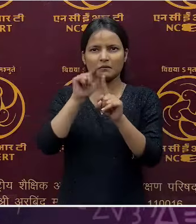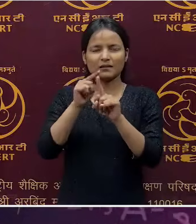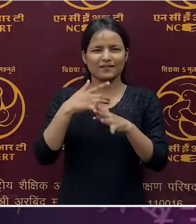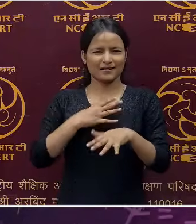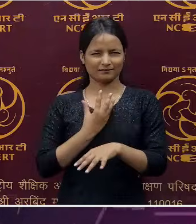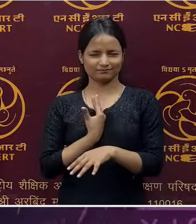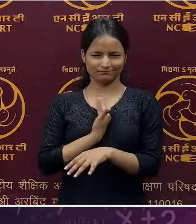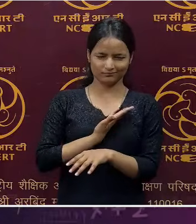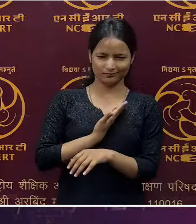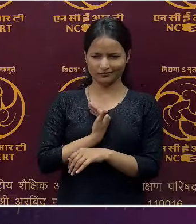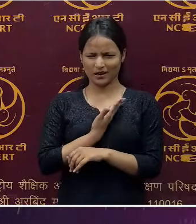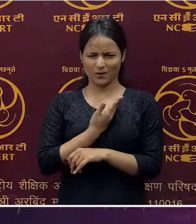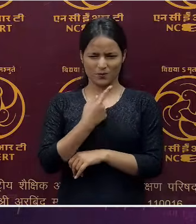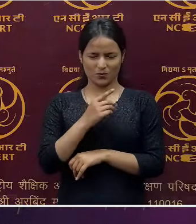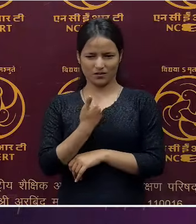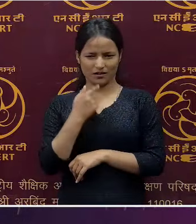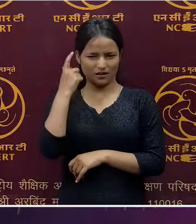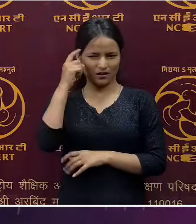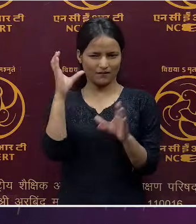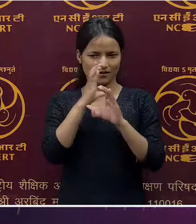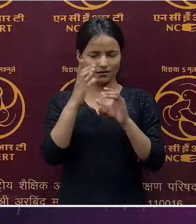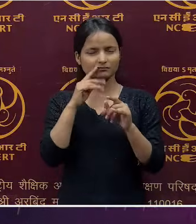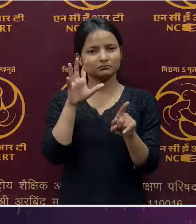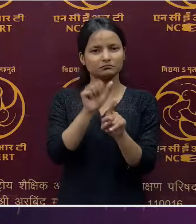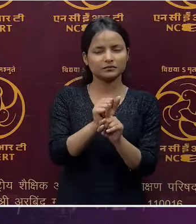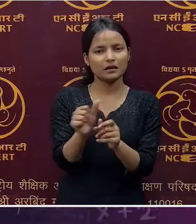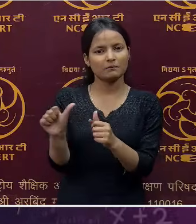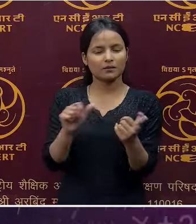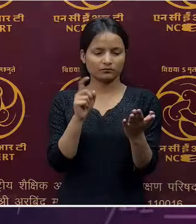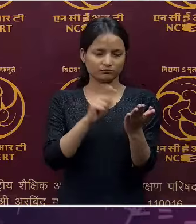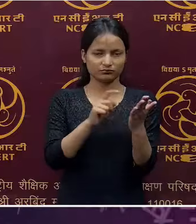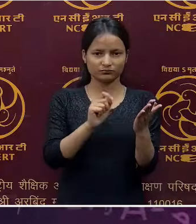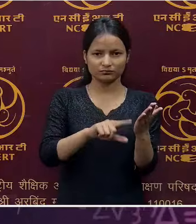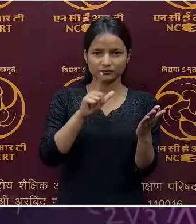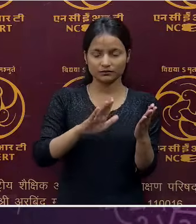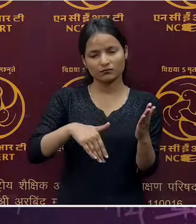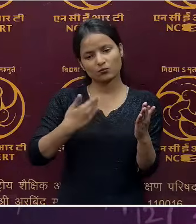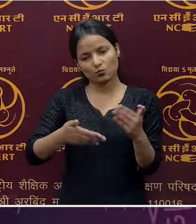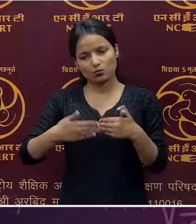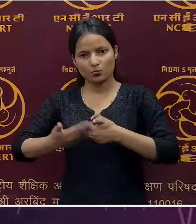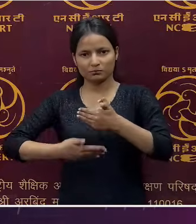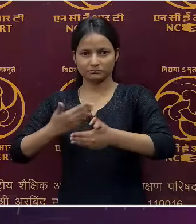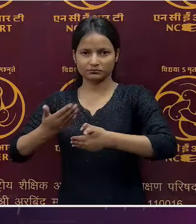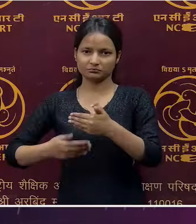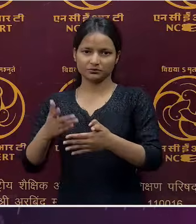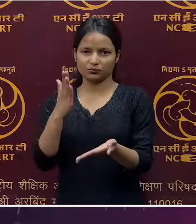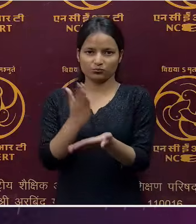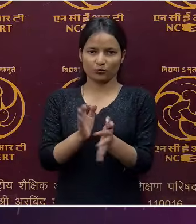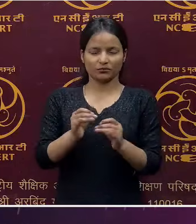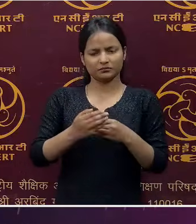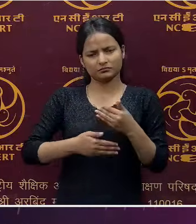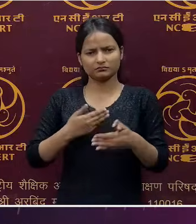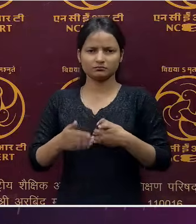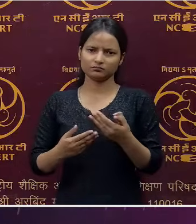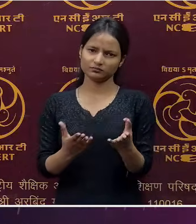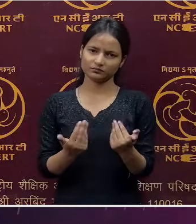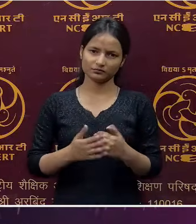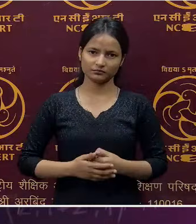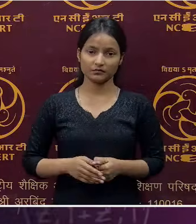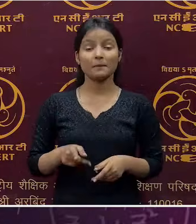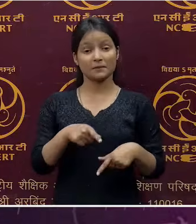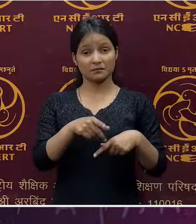if you're still not getting correct the answer, so you have to move on towards the next question. Yeah. So this is the kind